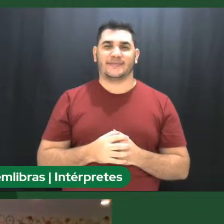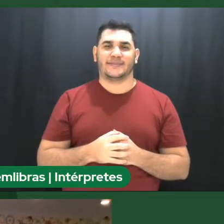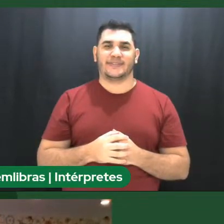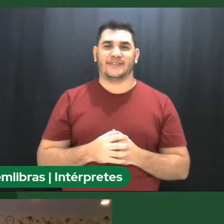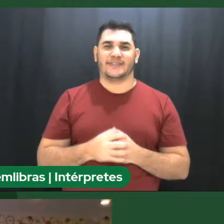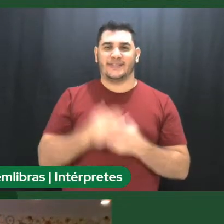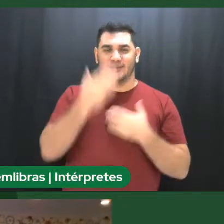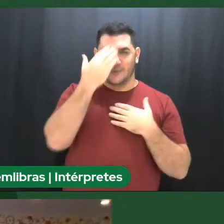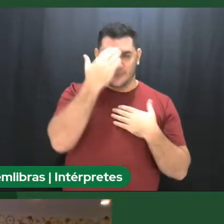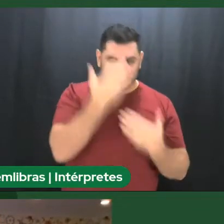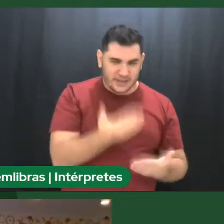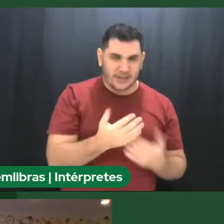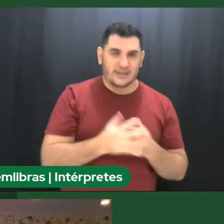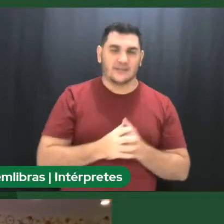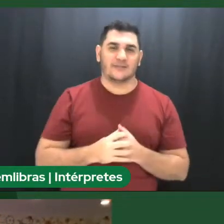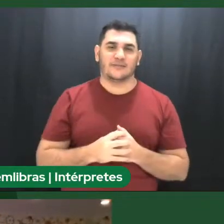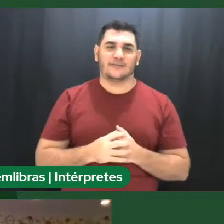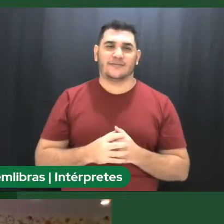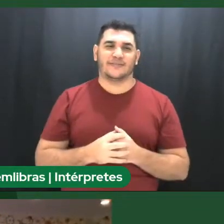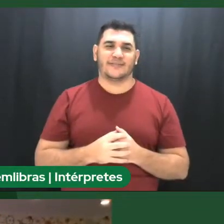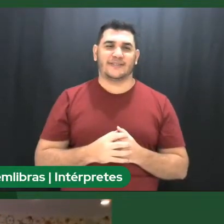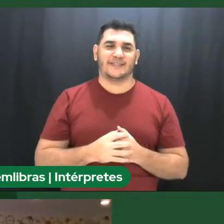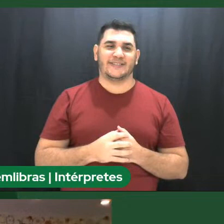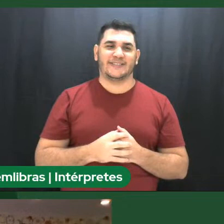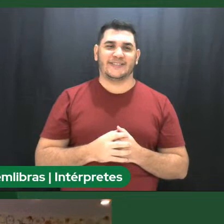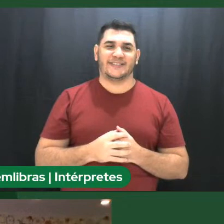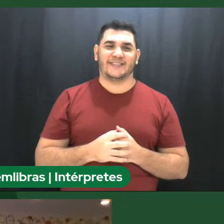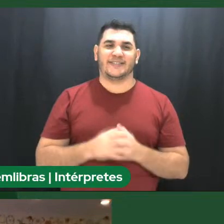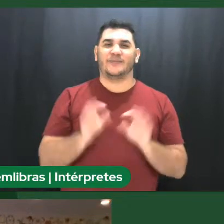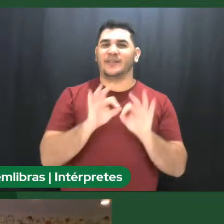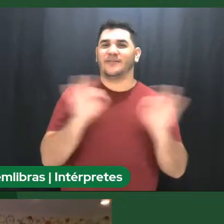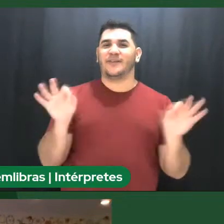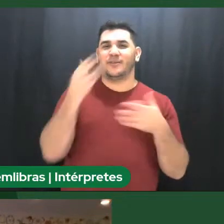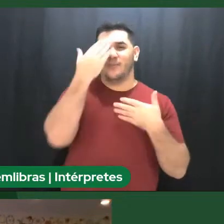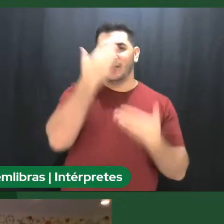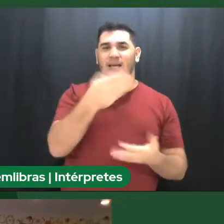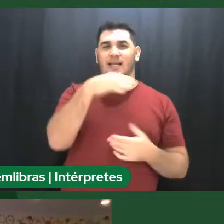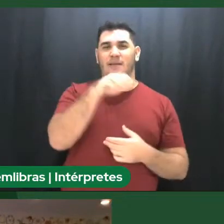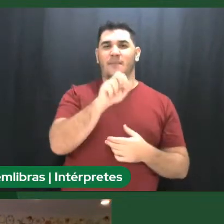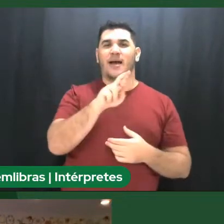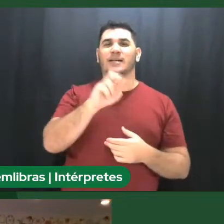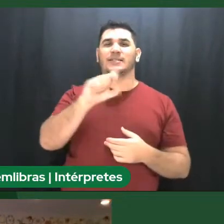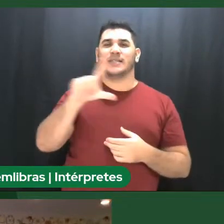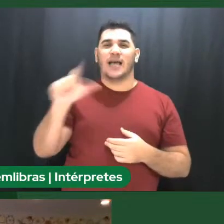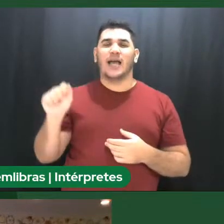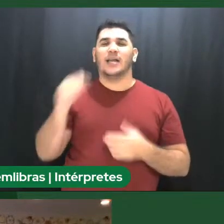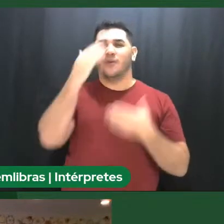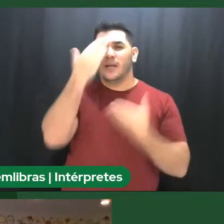Great. Thank you, Marcel. Thank you, the whole team, for making it possible.